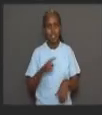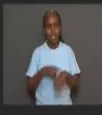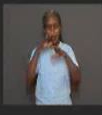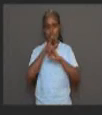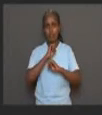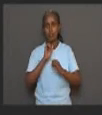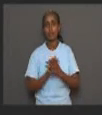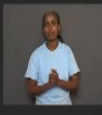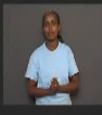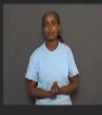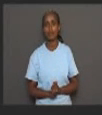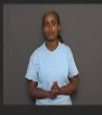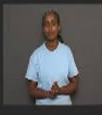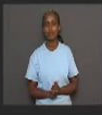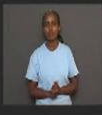Time's up.